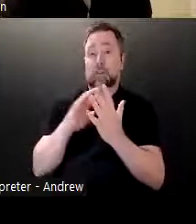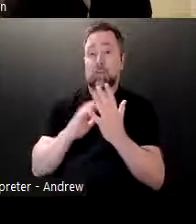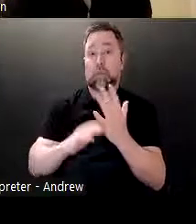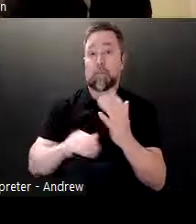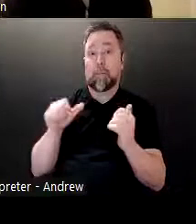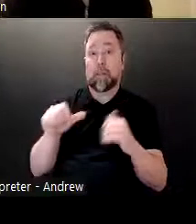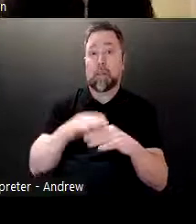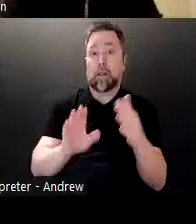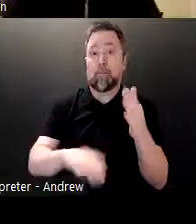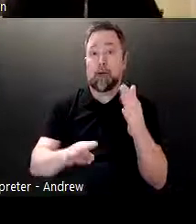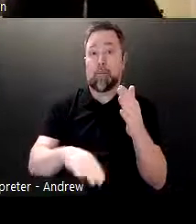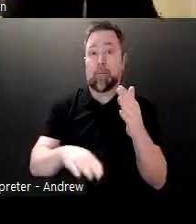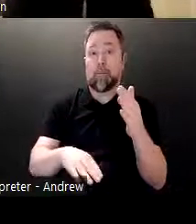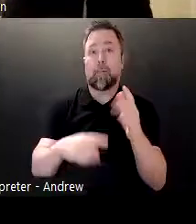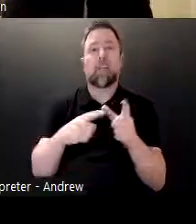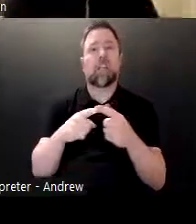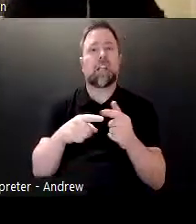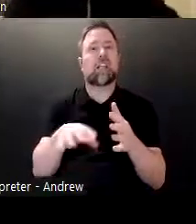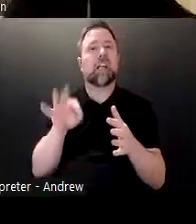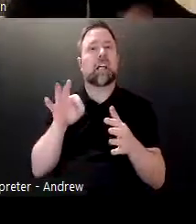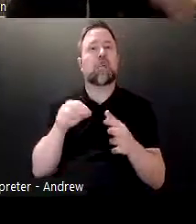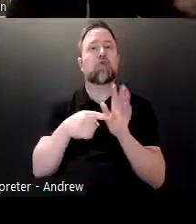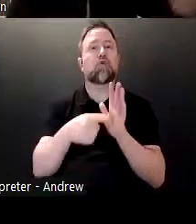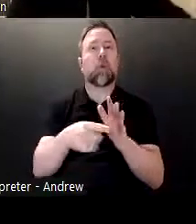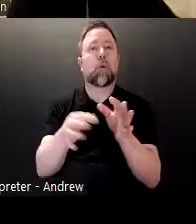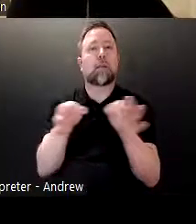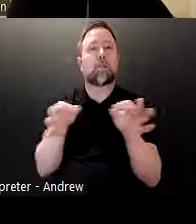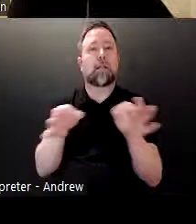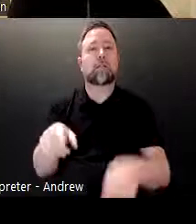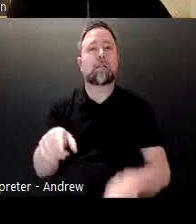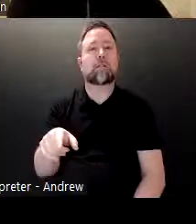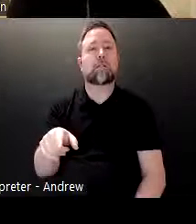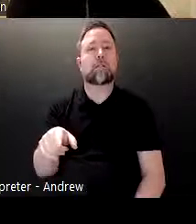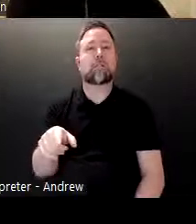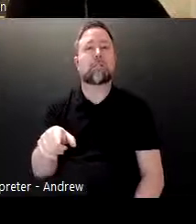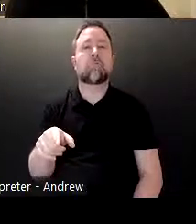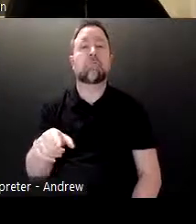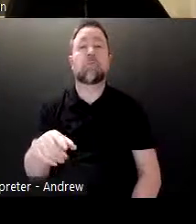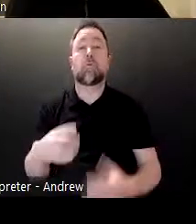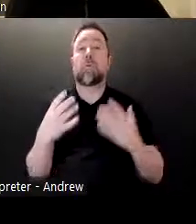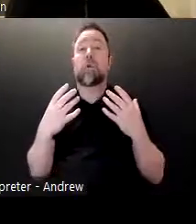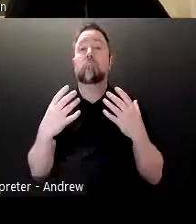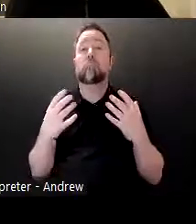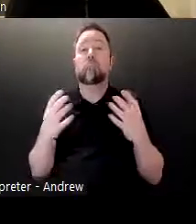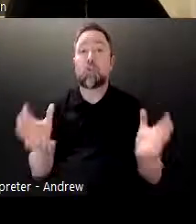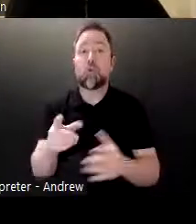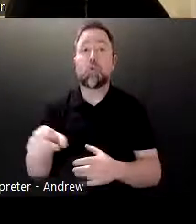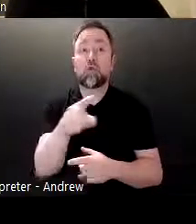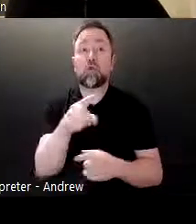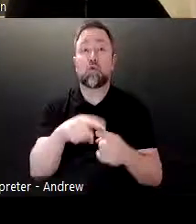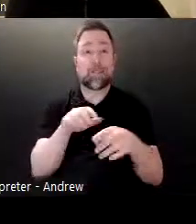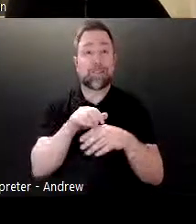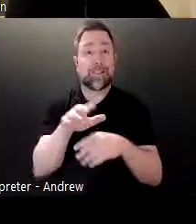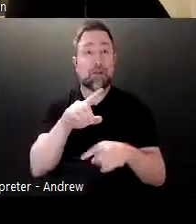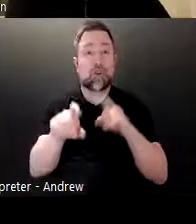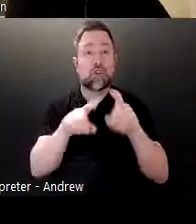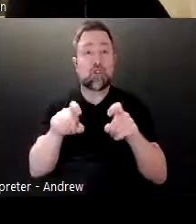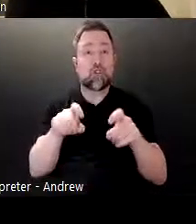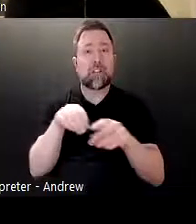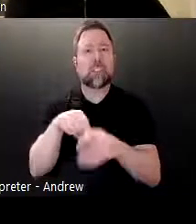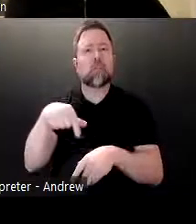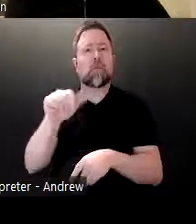selecting Show Subtitle. We strongly encourage your questions throughout this presentation, so please send your questions to us through the Q&A